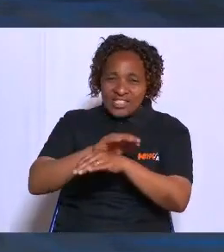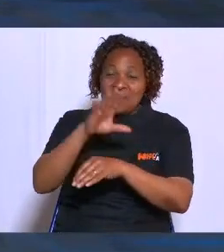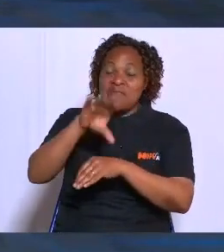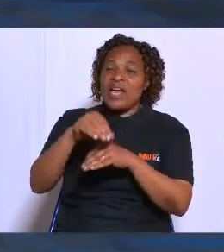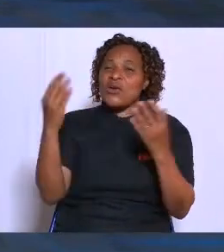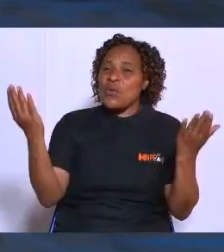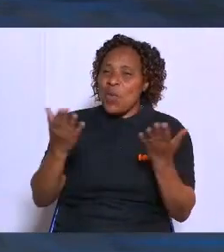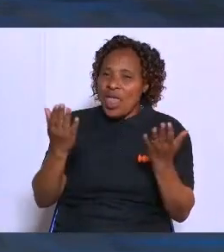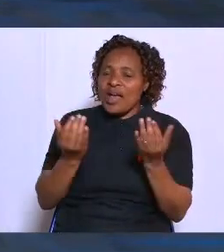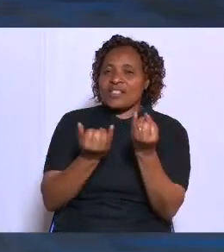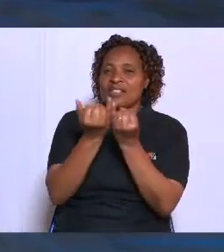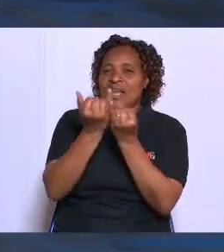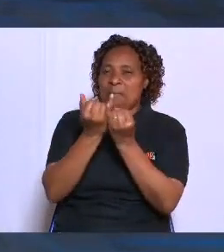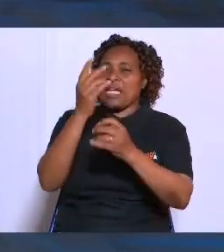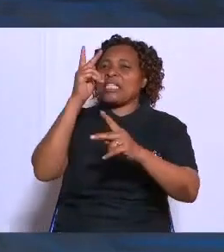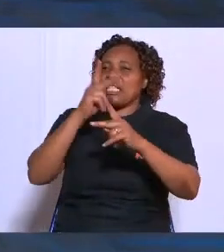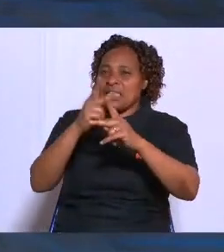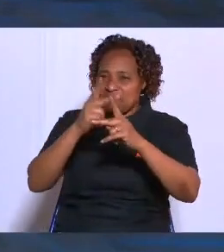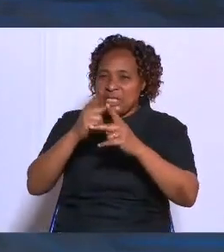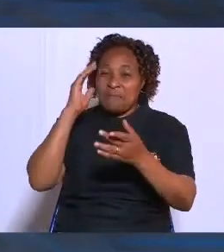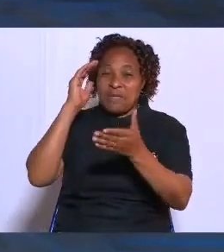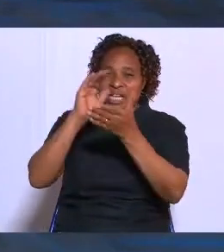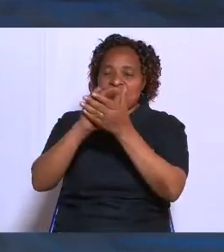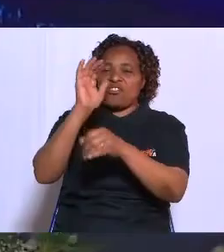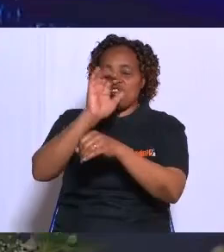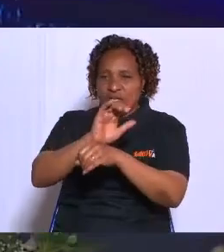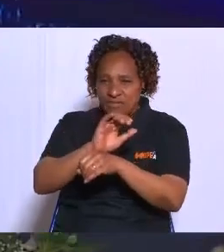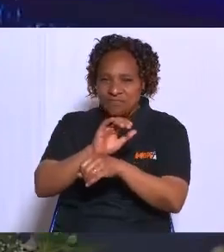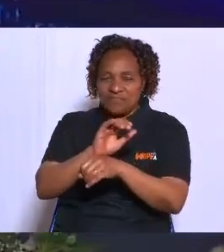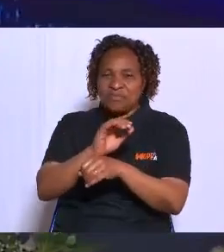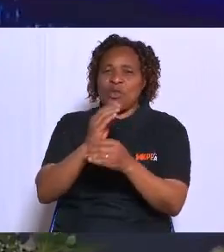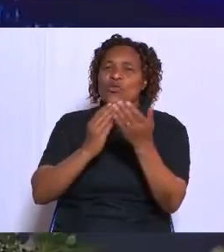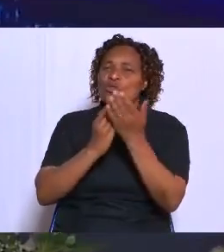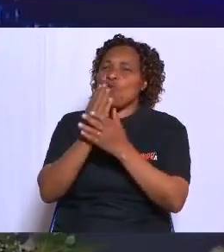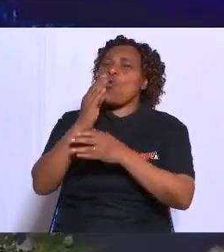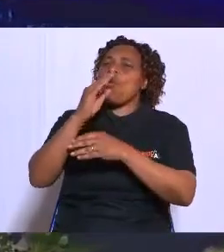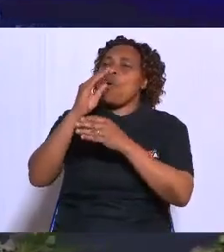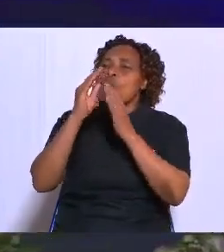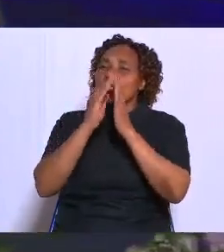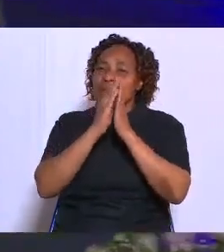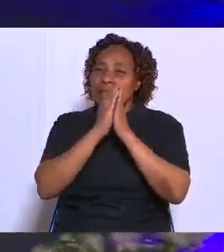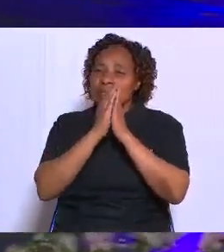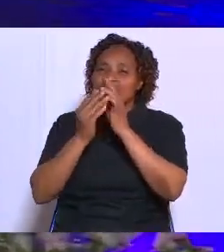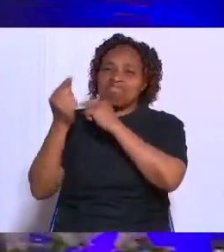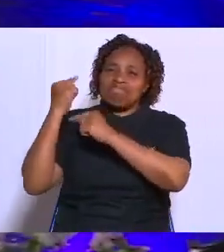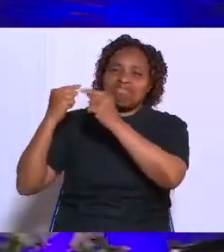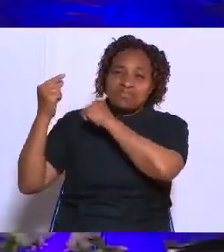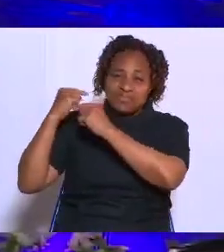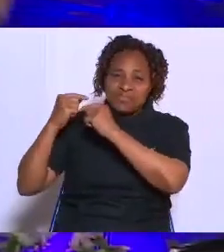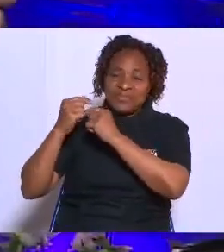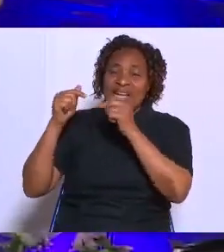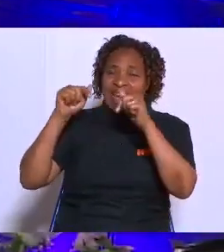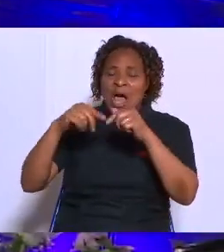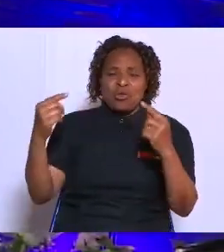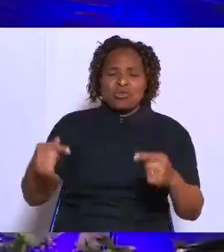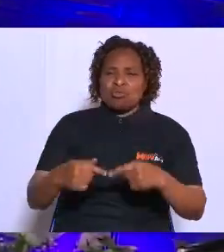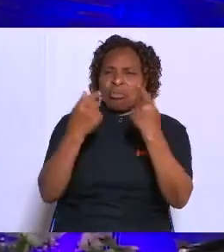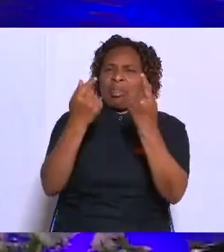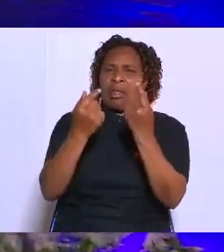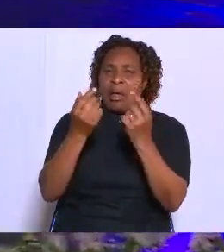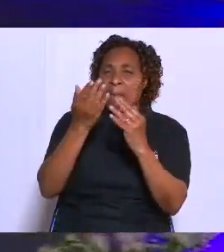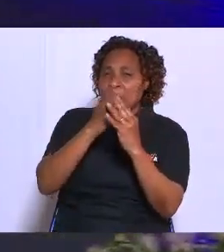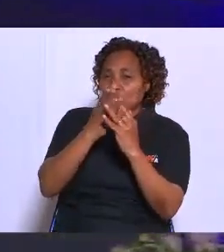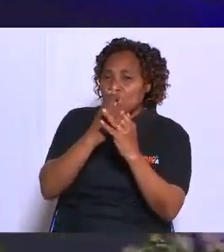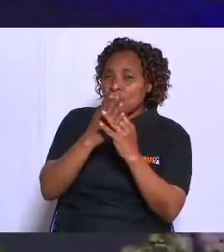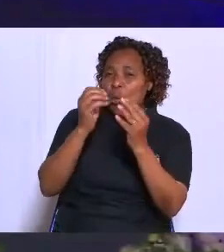find a Sabbath keeping believing Church throughout history there was a contrast between worshiping the